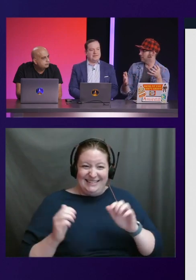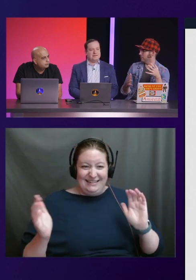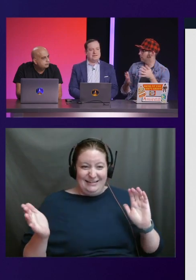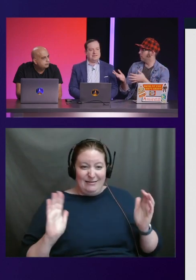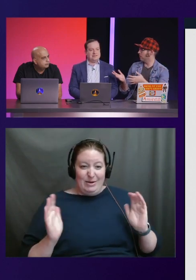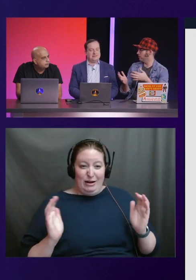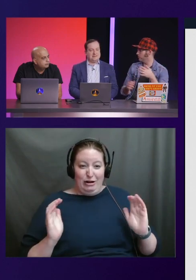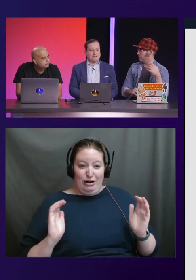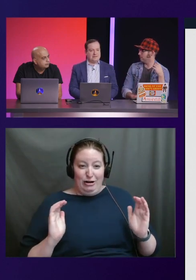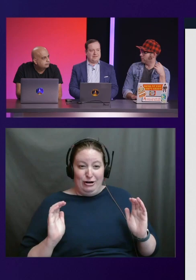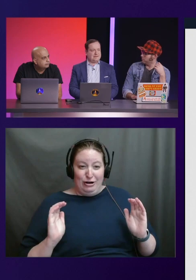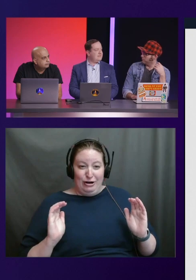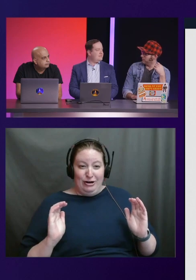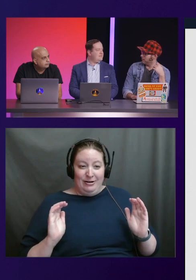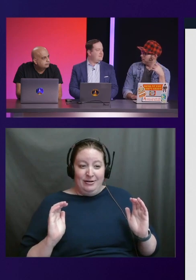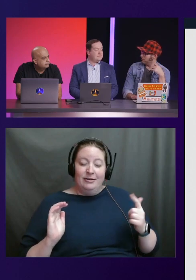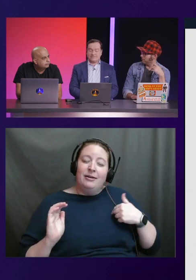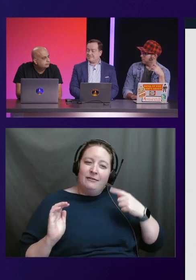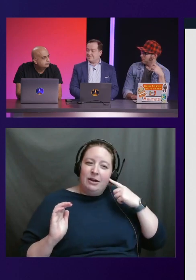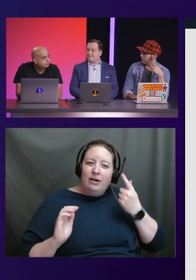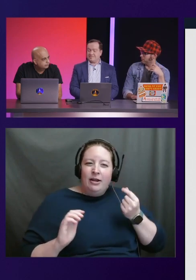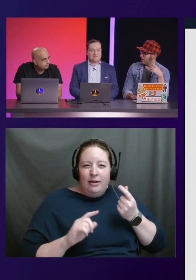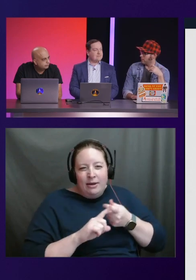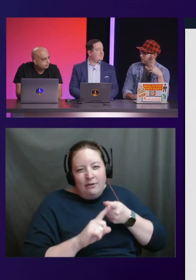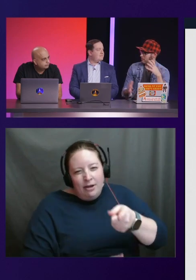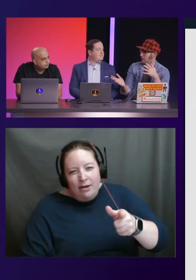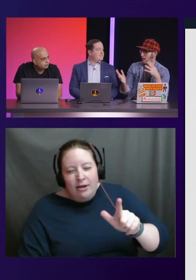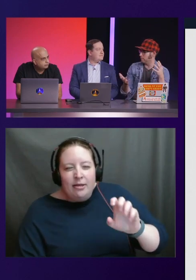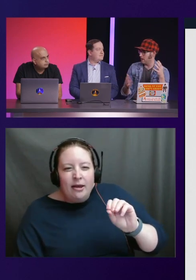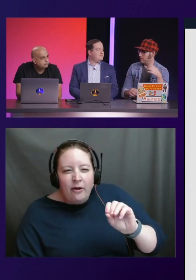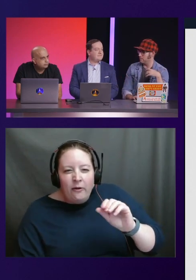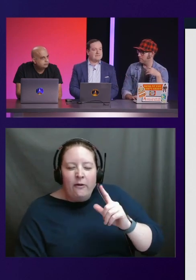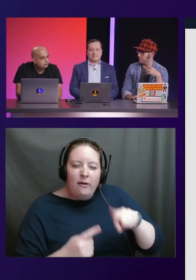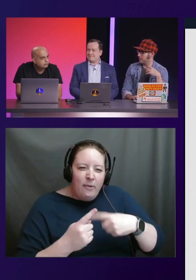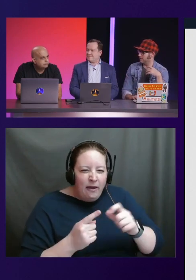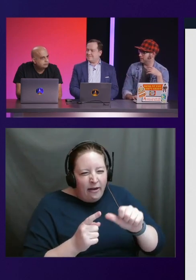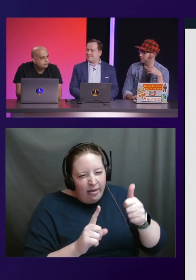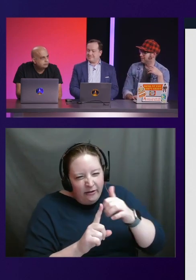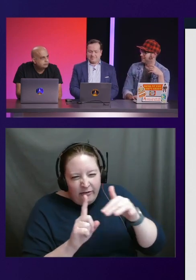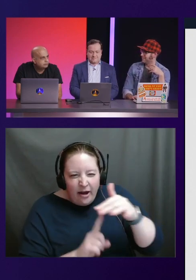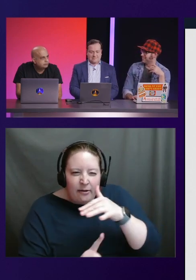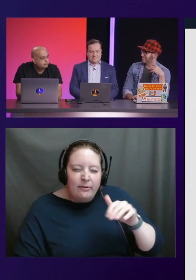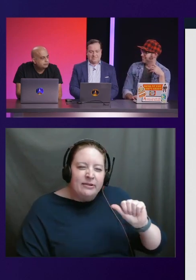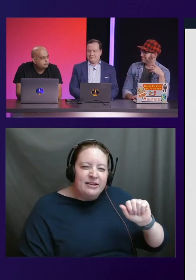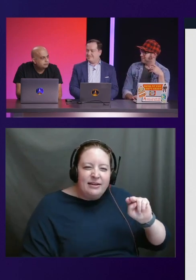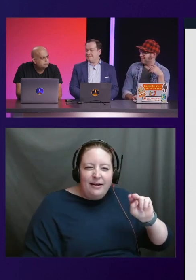to? We've heard a little bit from you, Leo, some other environments. Anand, maybe you've got some